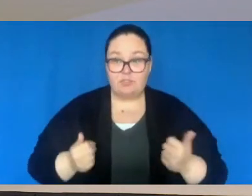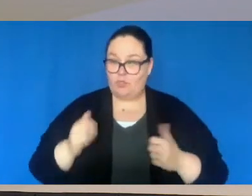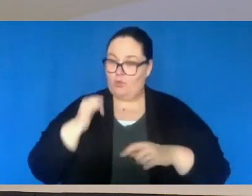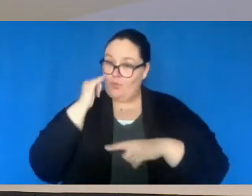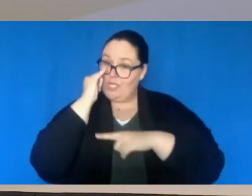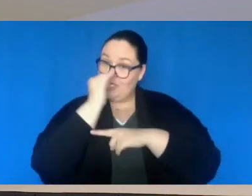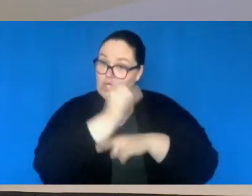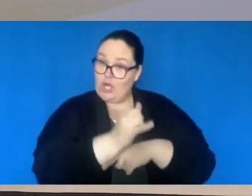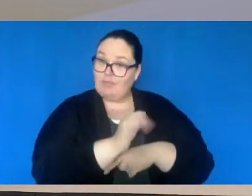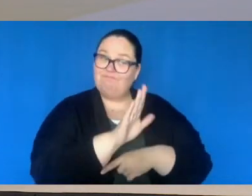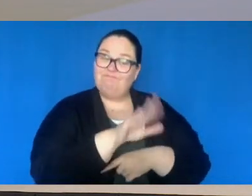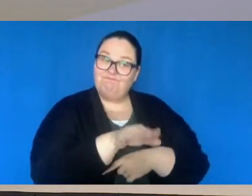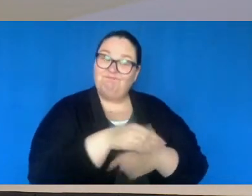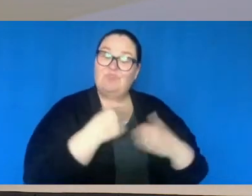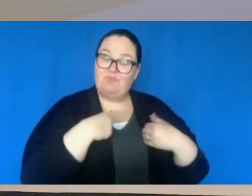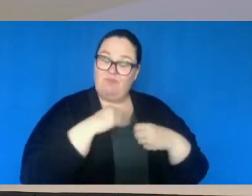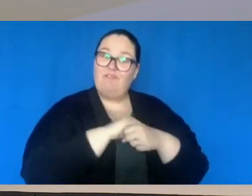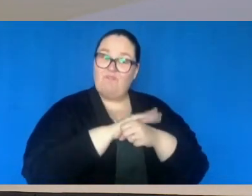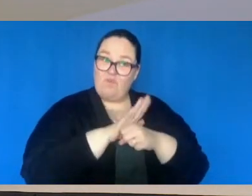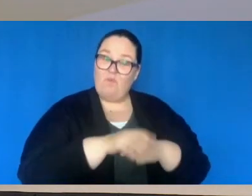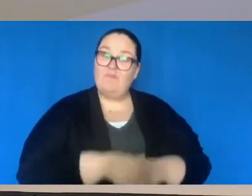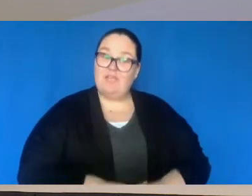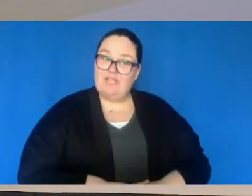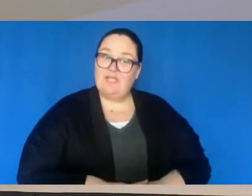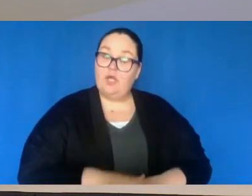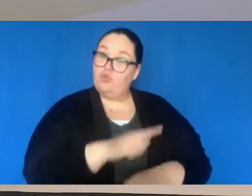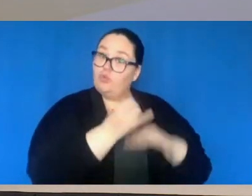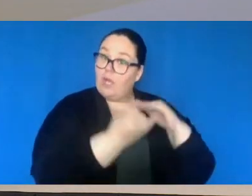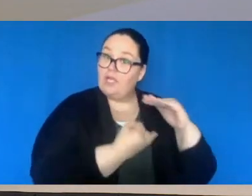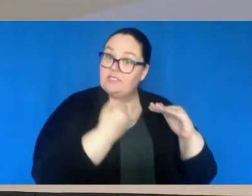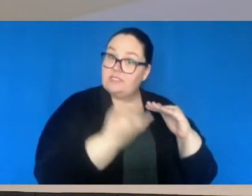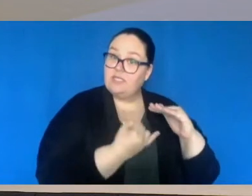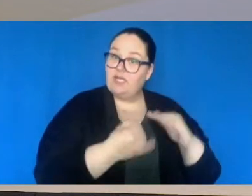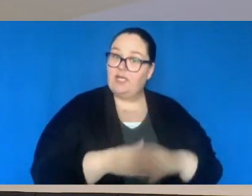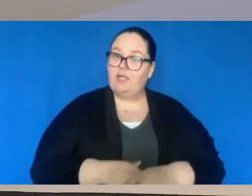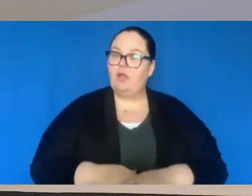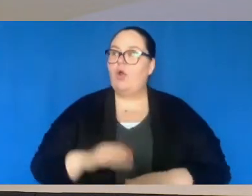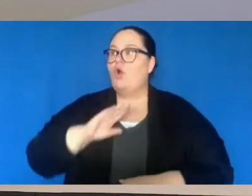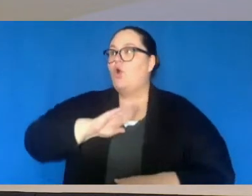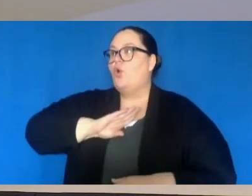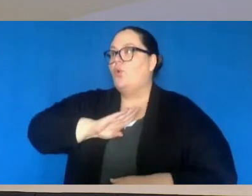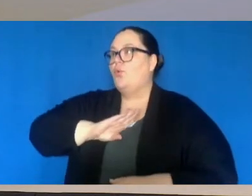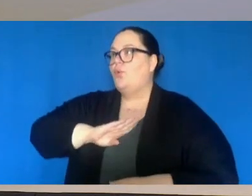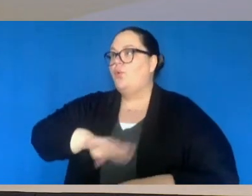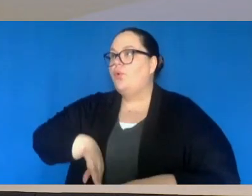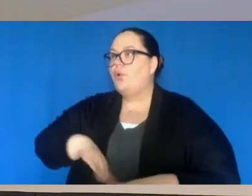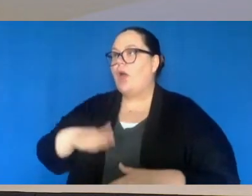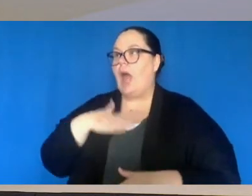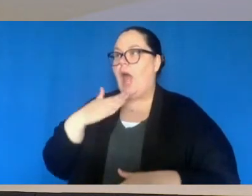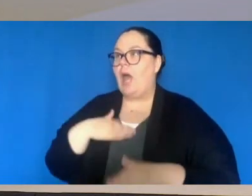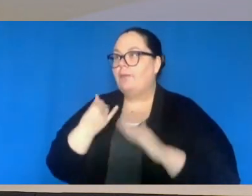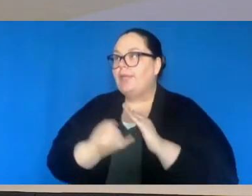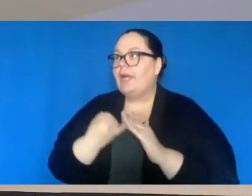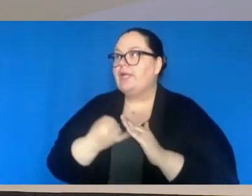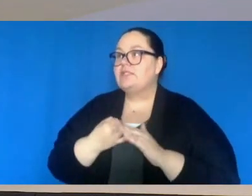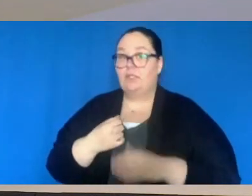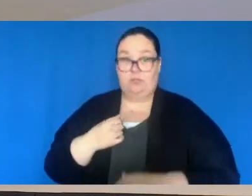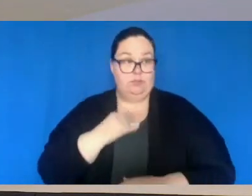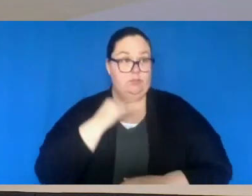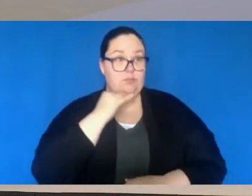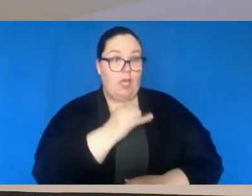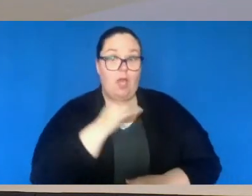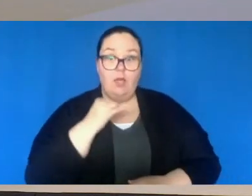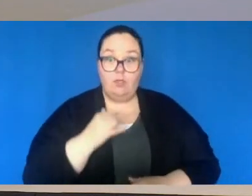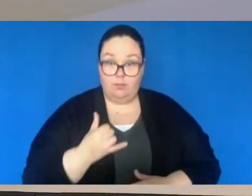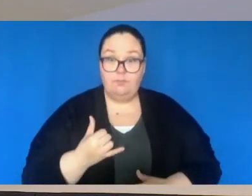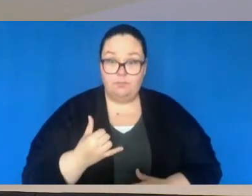newly diagnosed cases who are following the self-isolation rules, they and we feel a tremendous sense of relief knowing that they've had